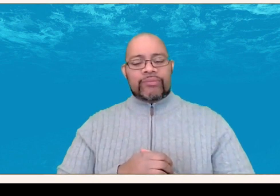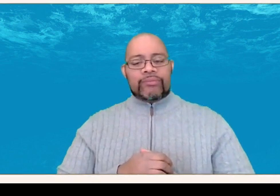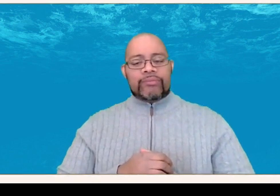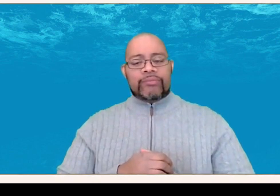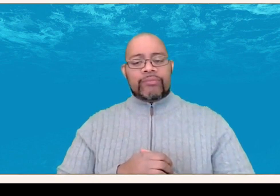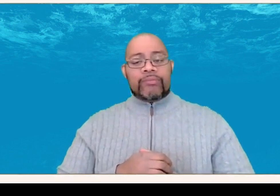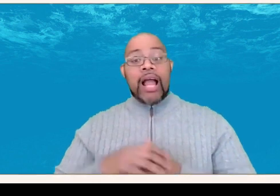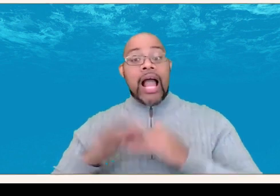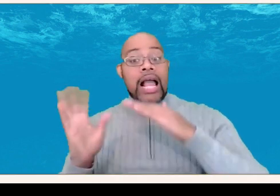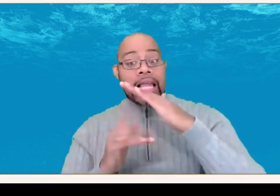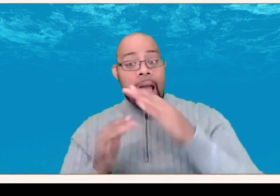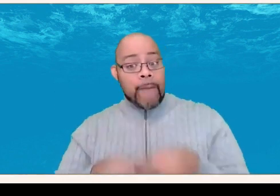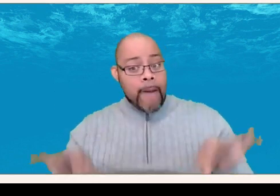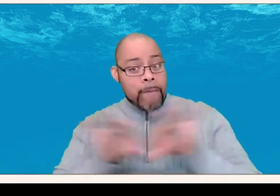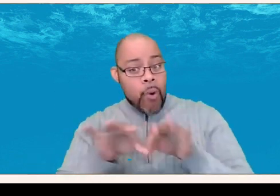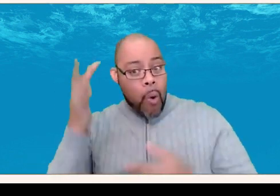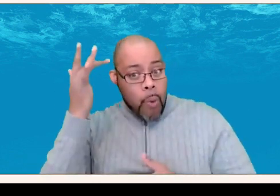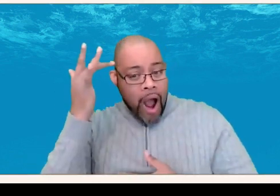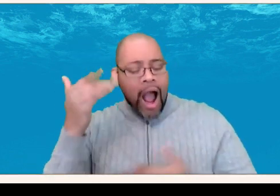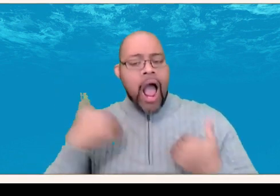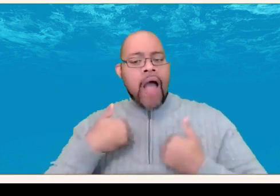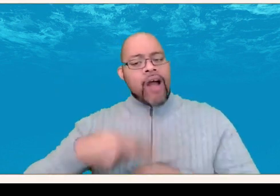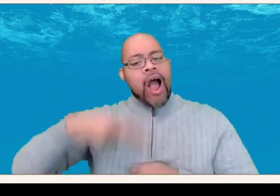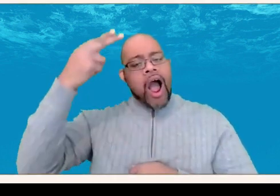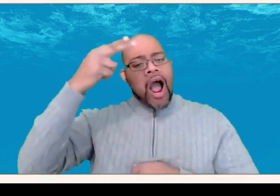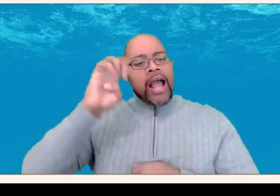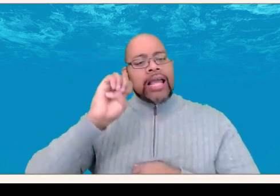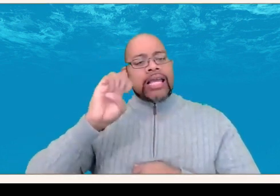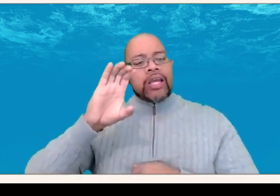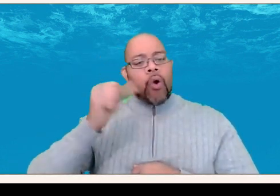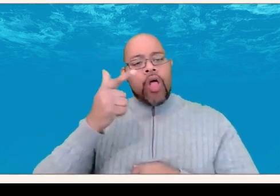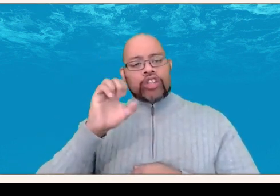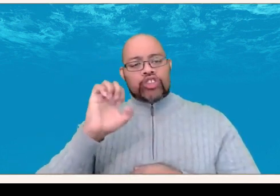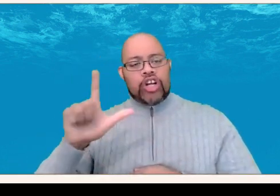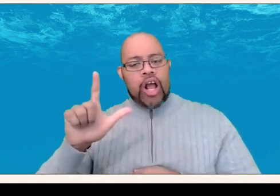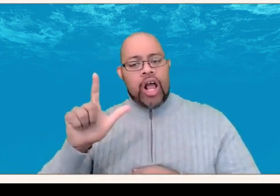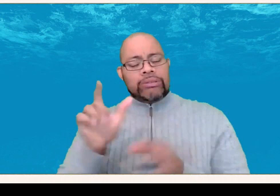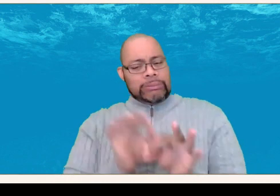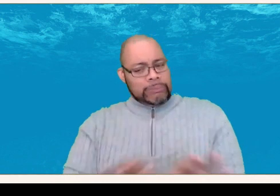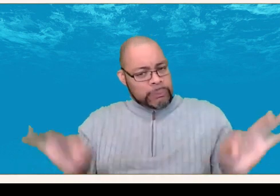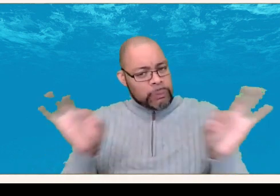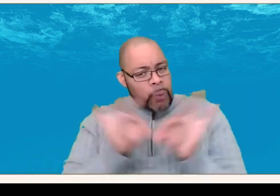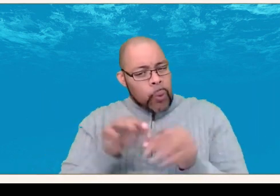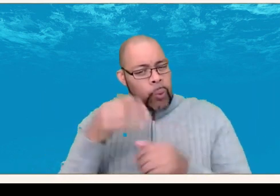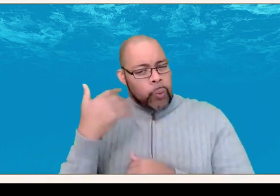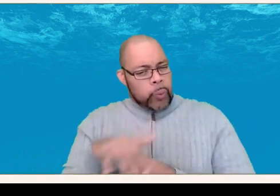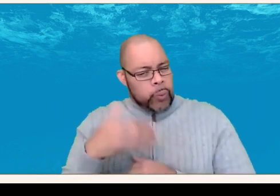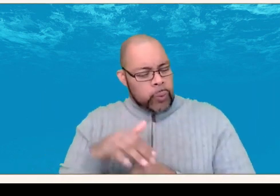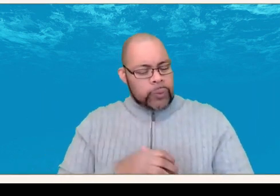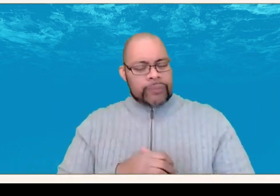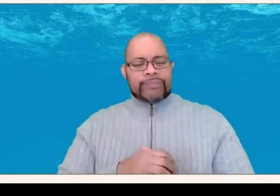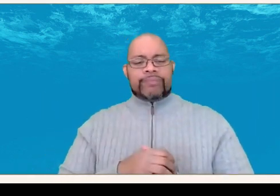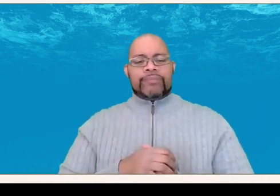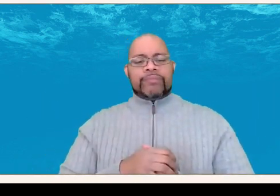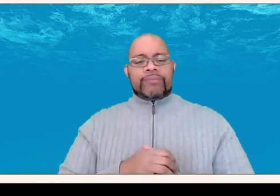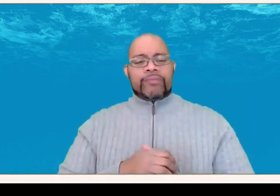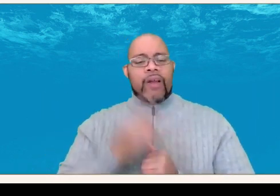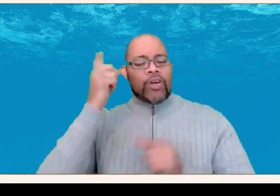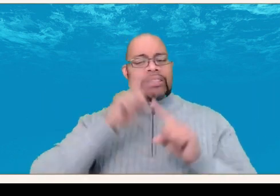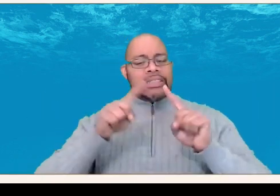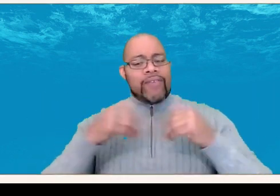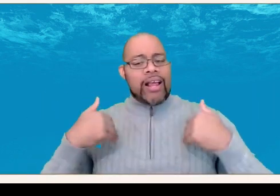Now, kelp forests are really important because they are ecological hotspots